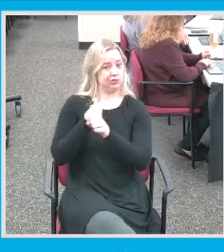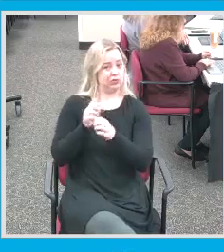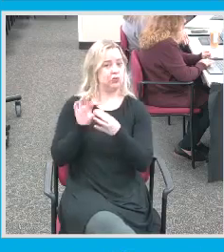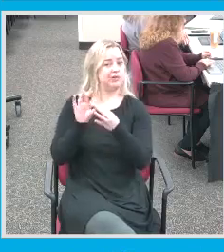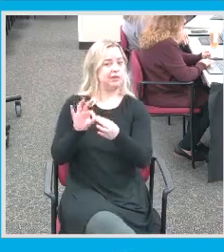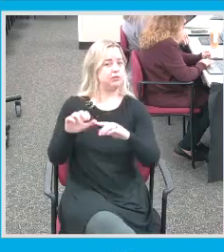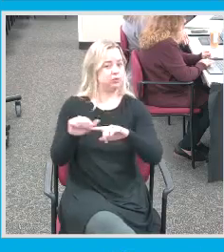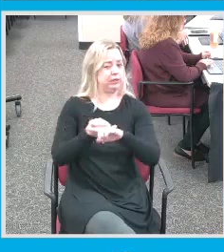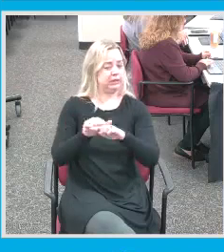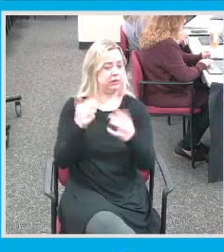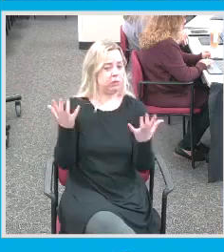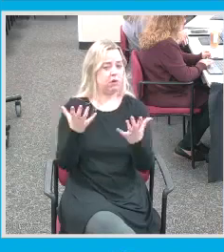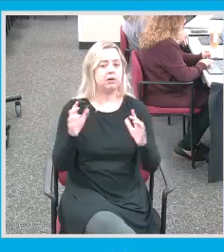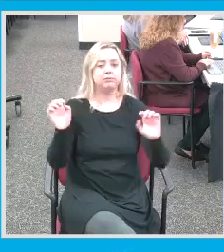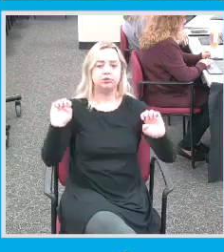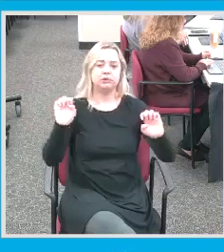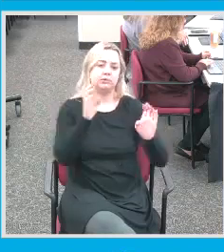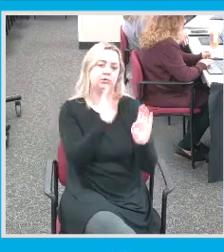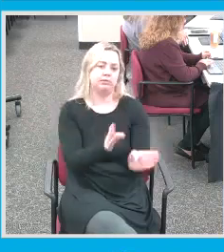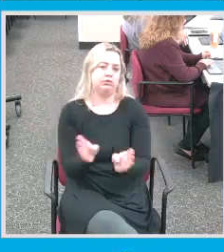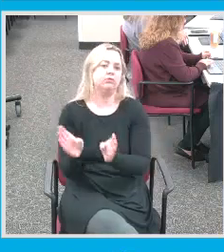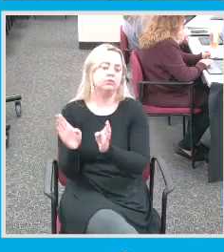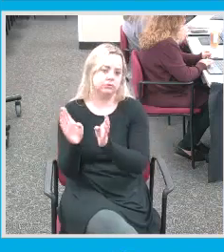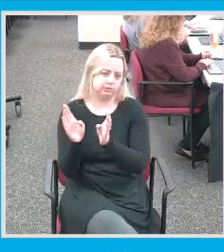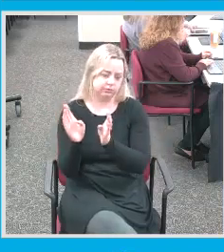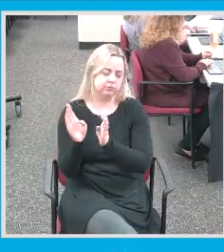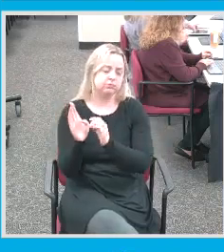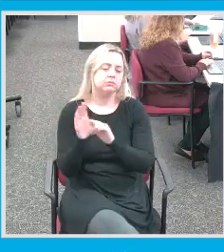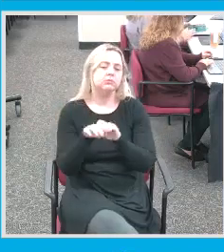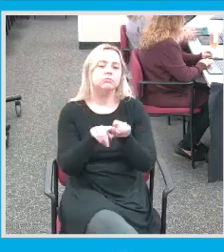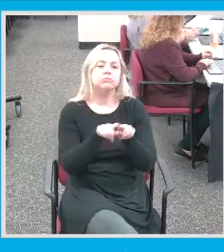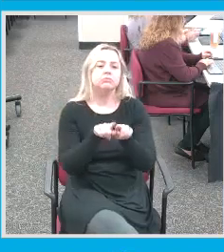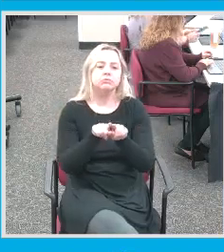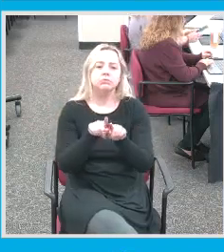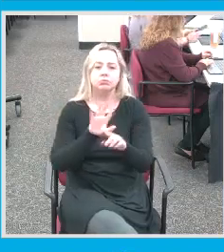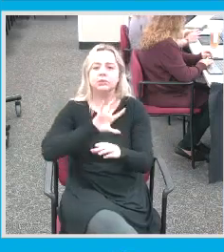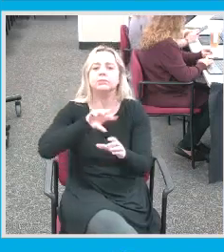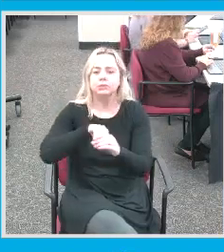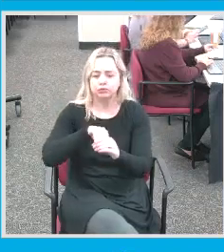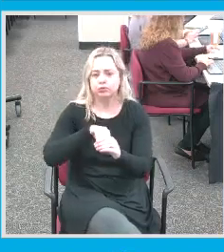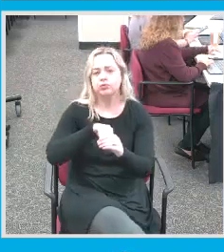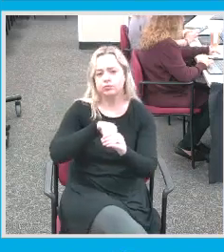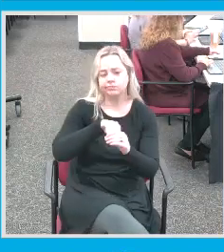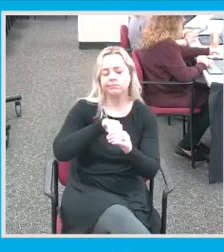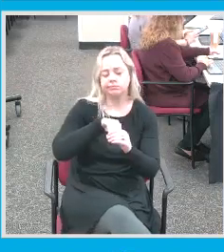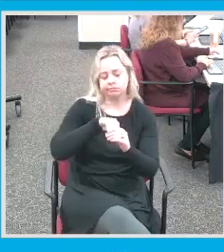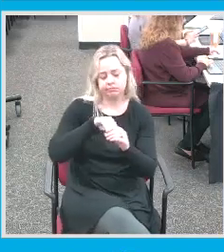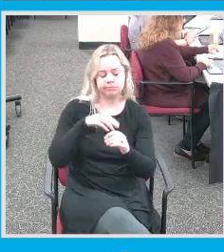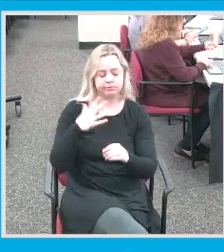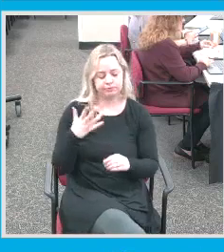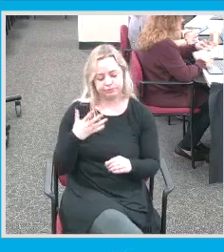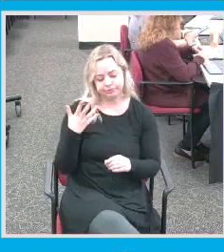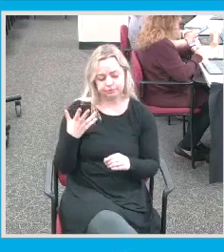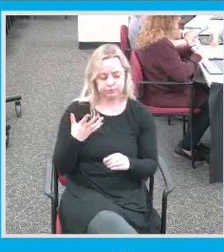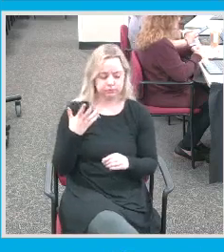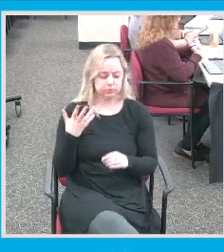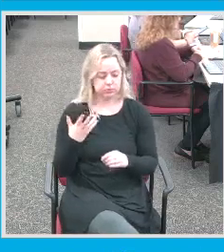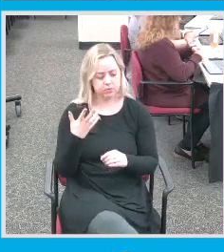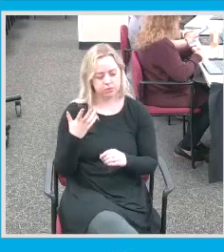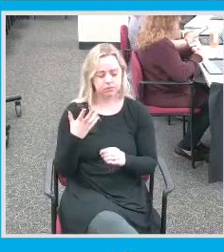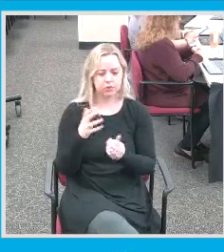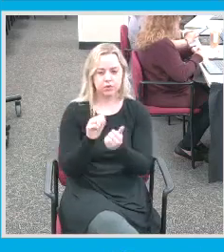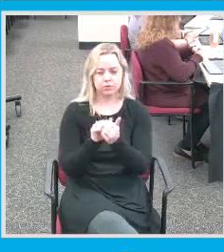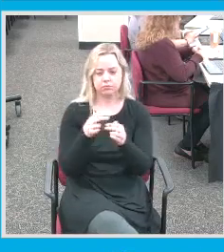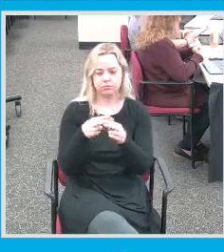emergency preparedness and participation in the NIMS